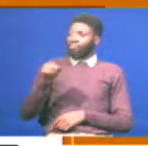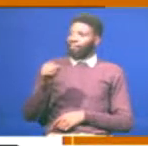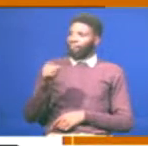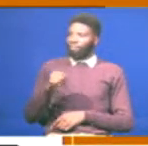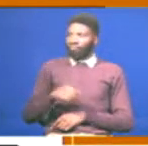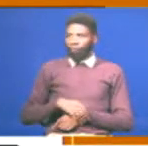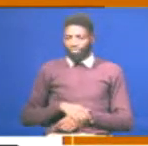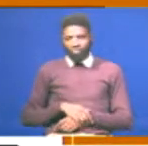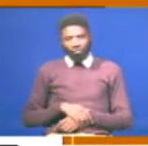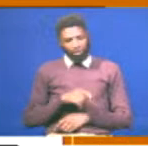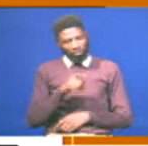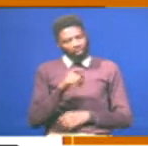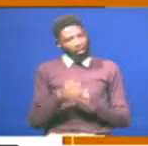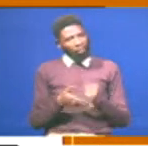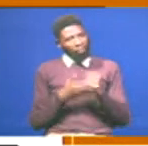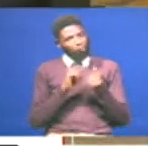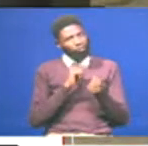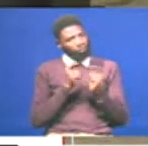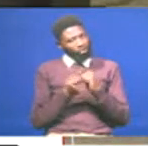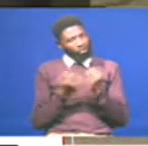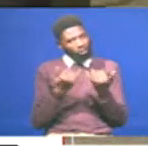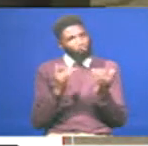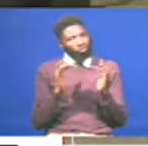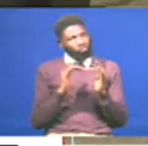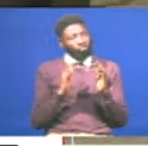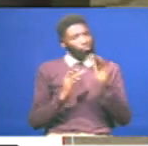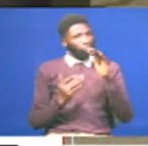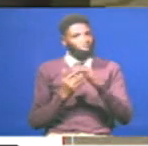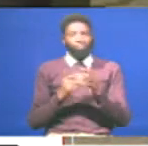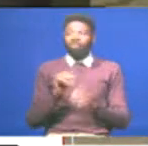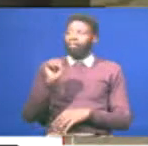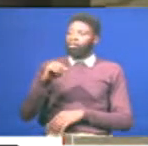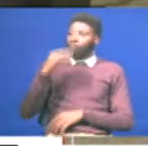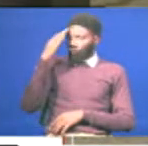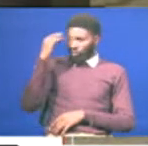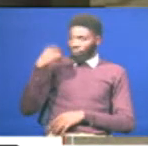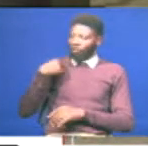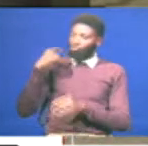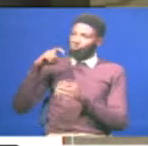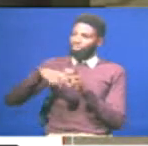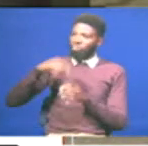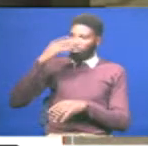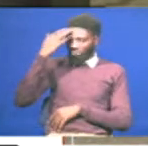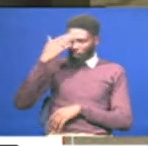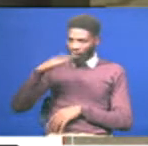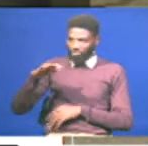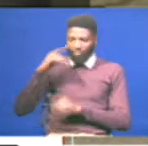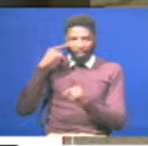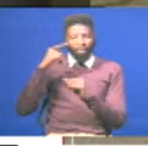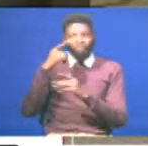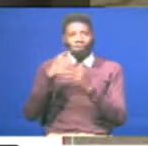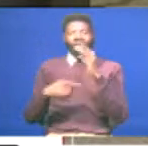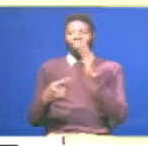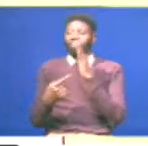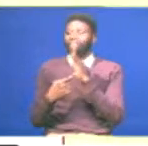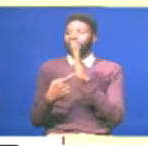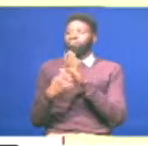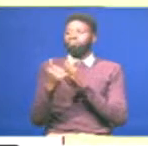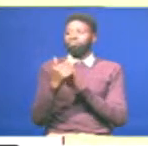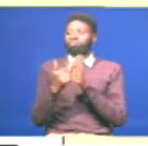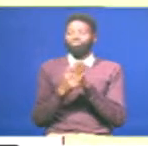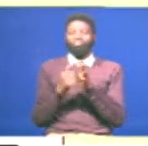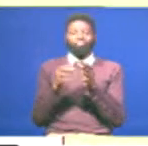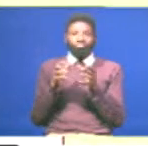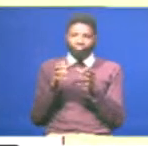game changes right absolutely. Now? Part of why I went to Parliament was to push the technology agenda. I remember